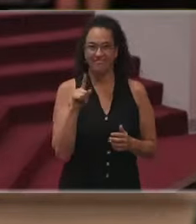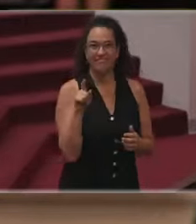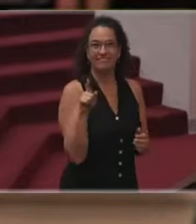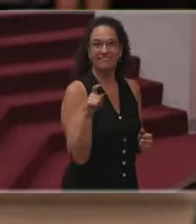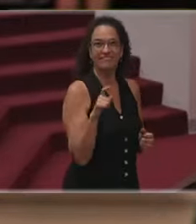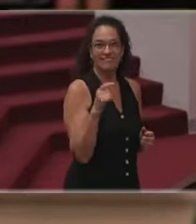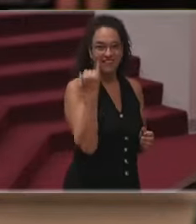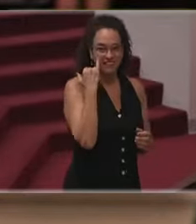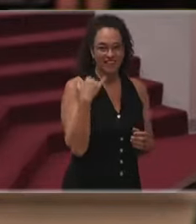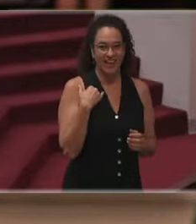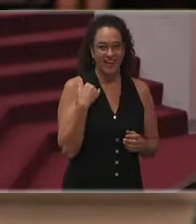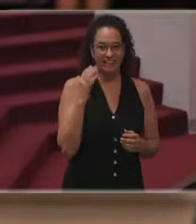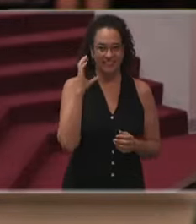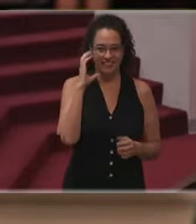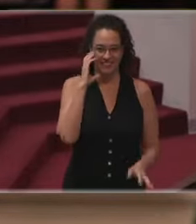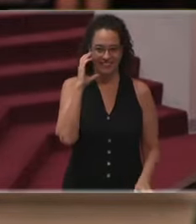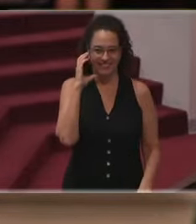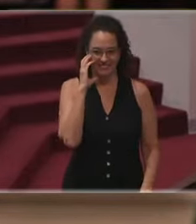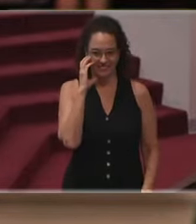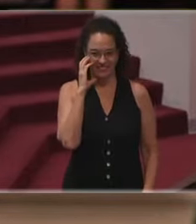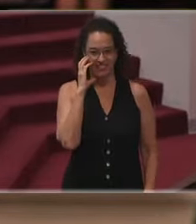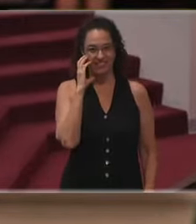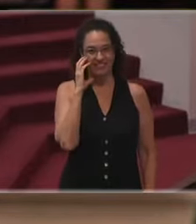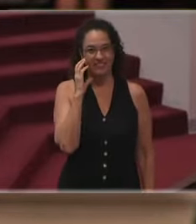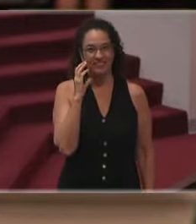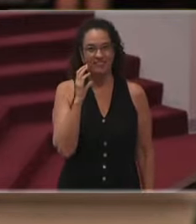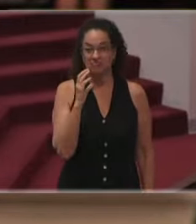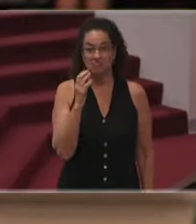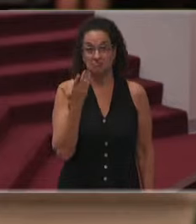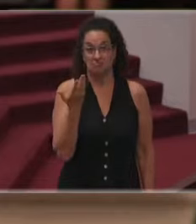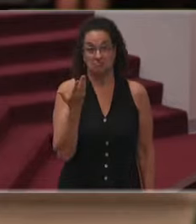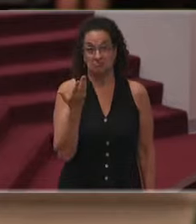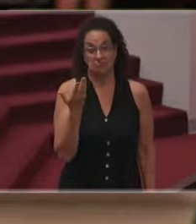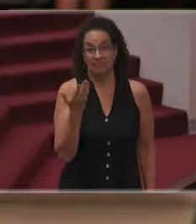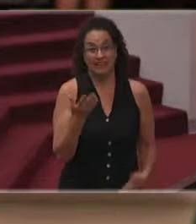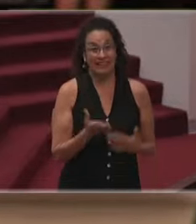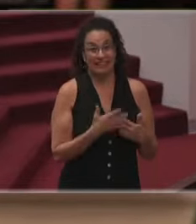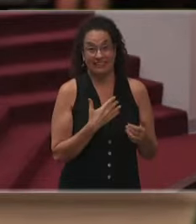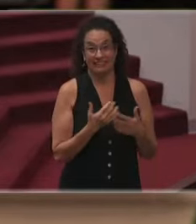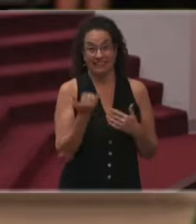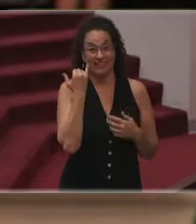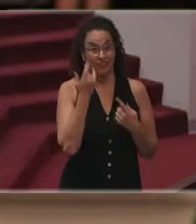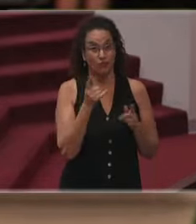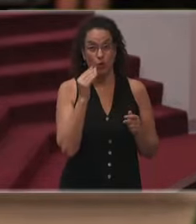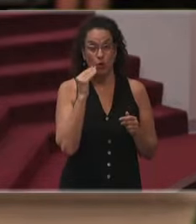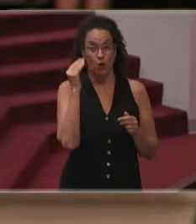As long as you have one of these as a senior, even if you are in your home,